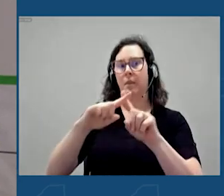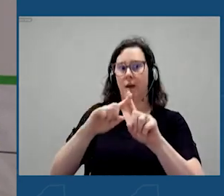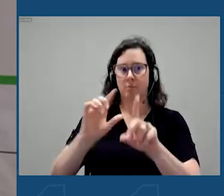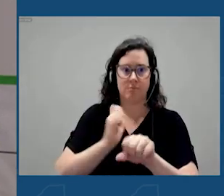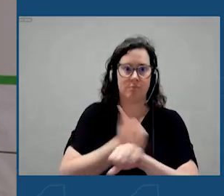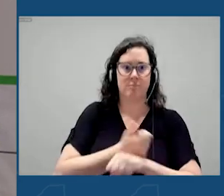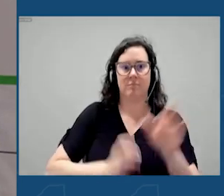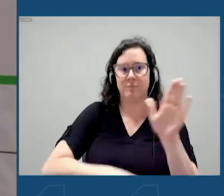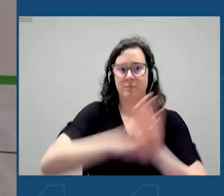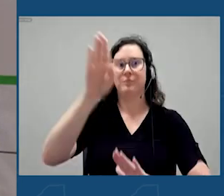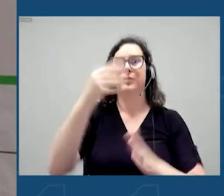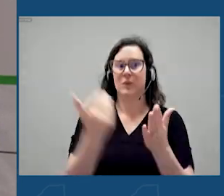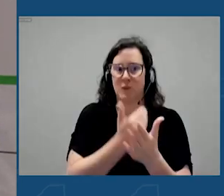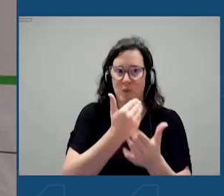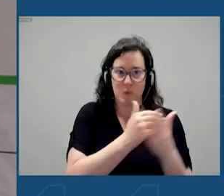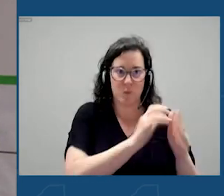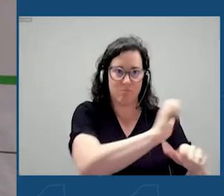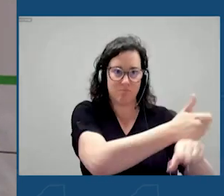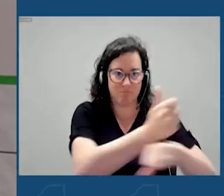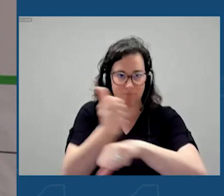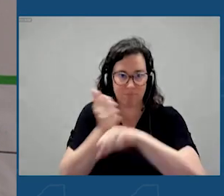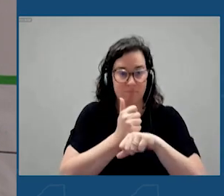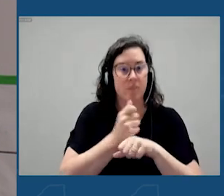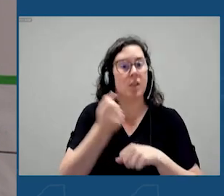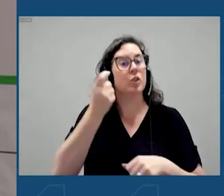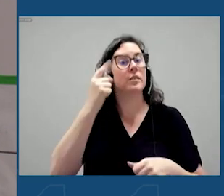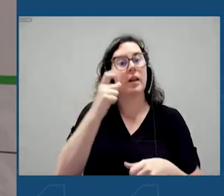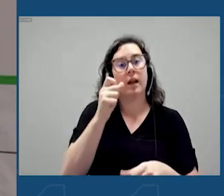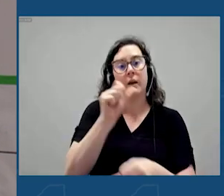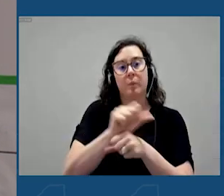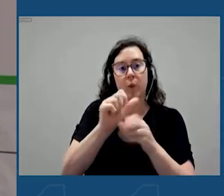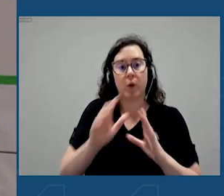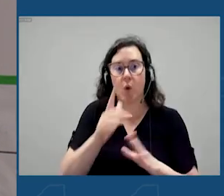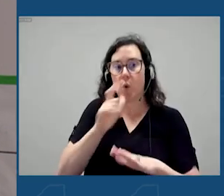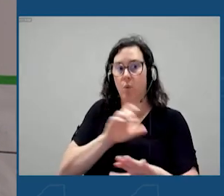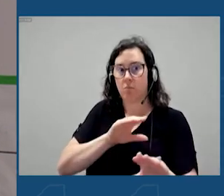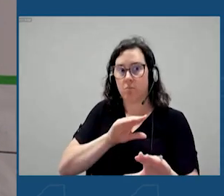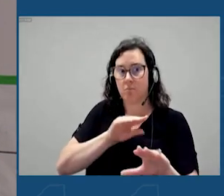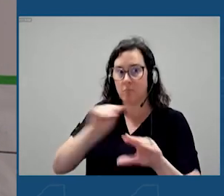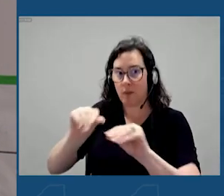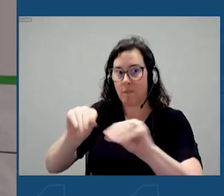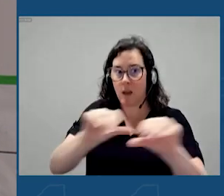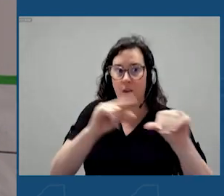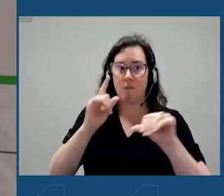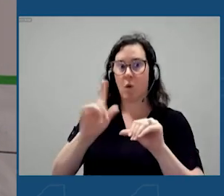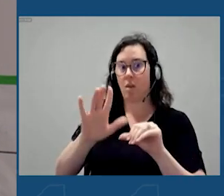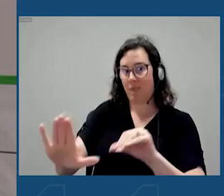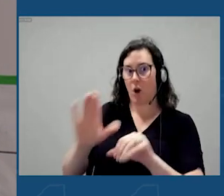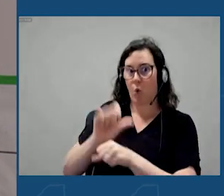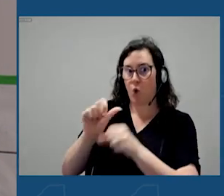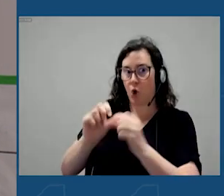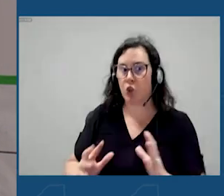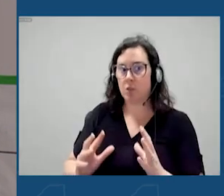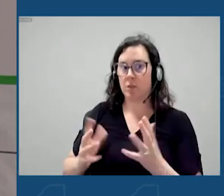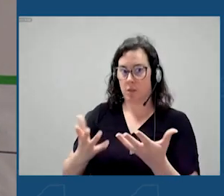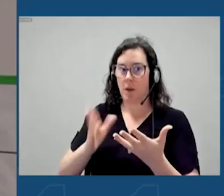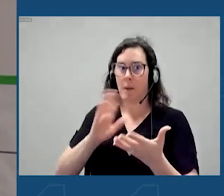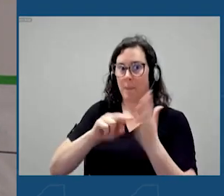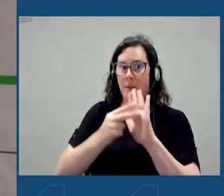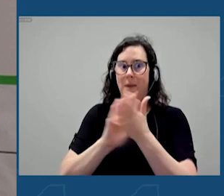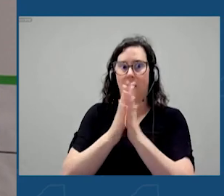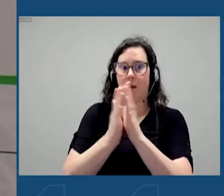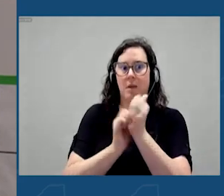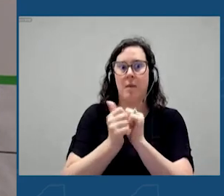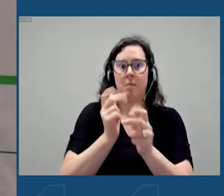Third, that employers who invest in caring for their people will inevitably gain a competitive advantage in